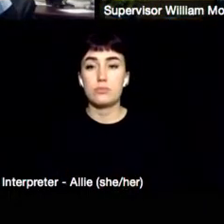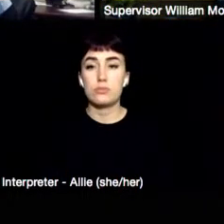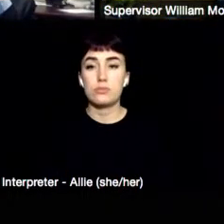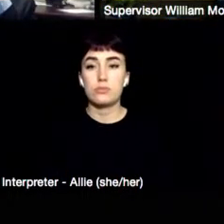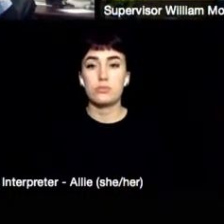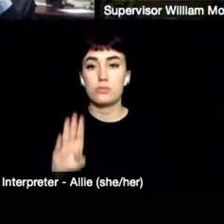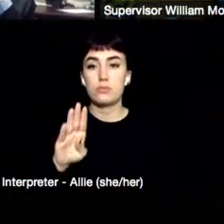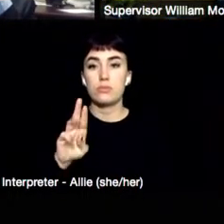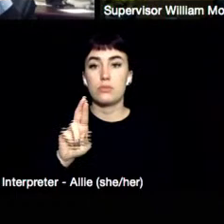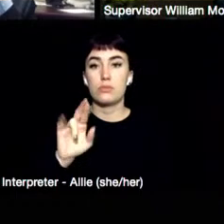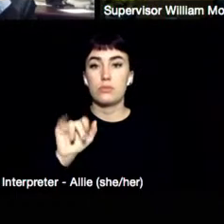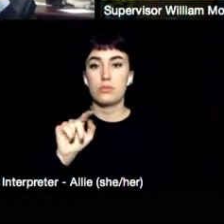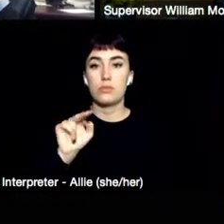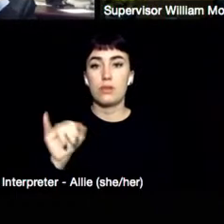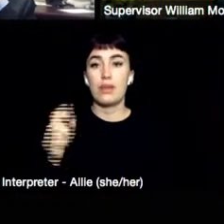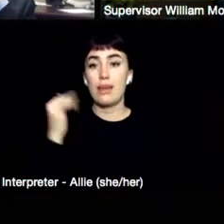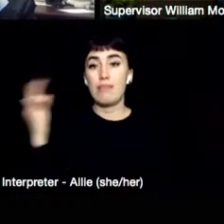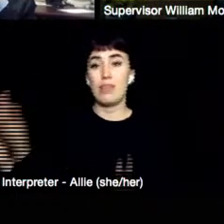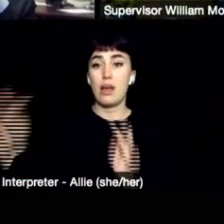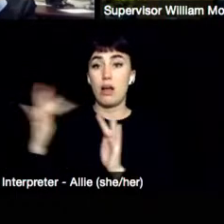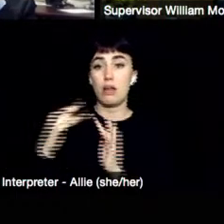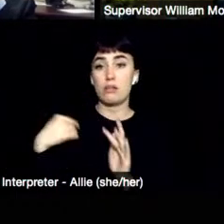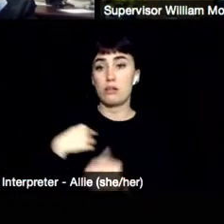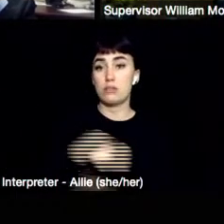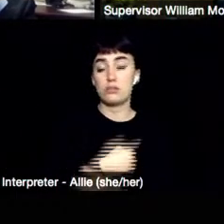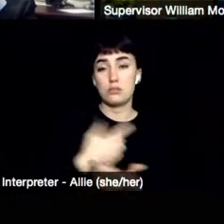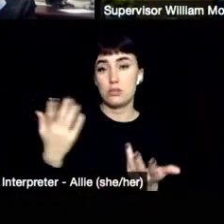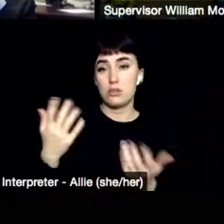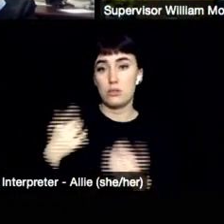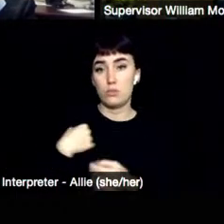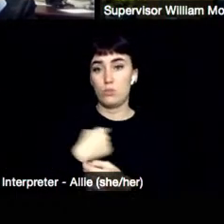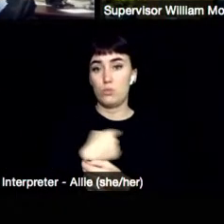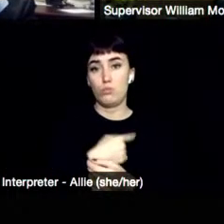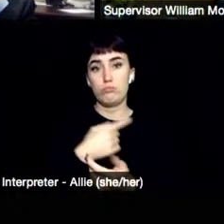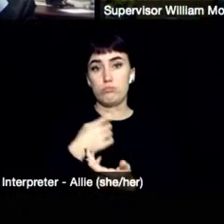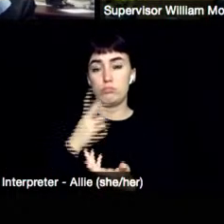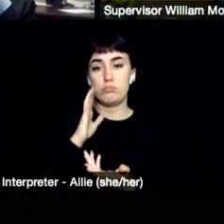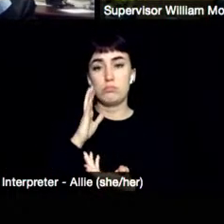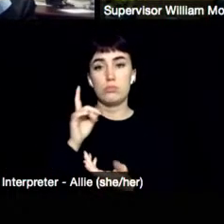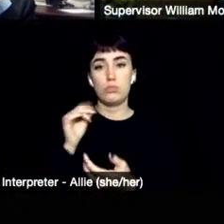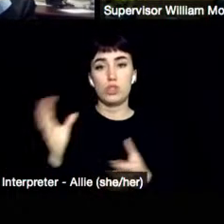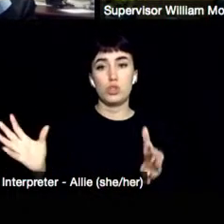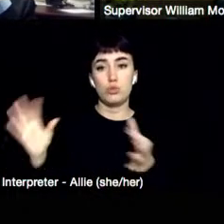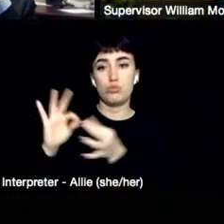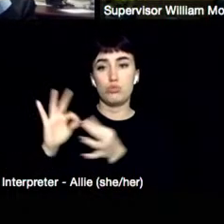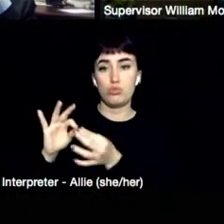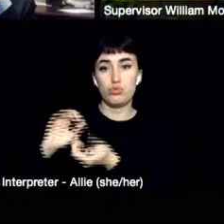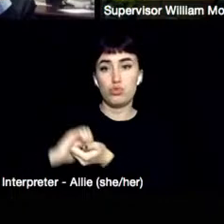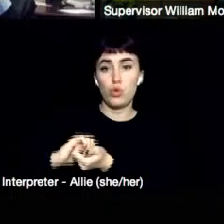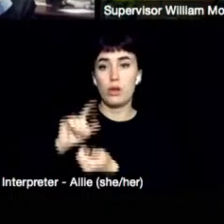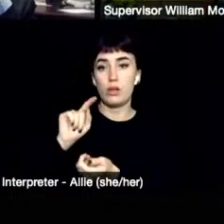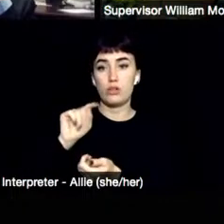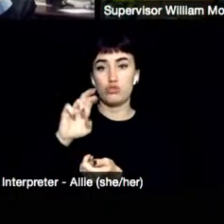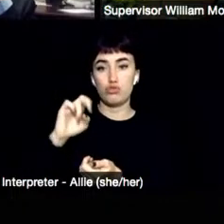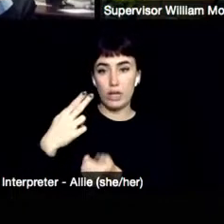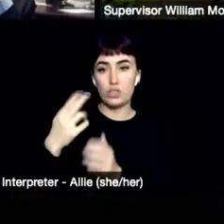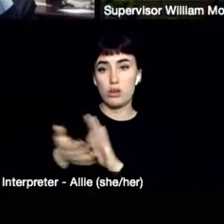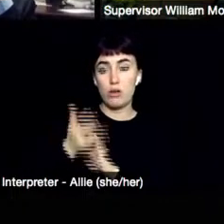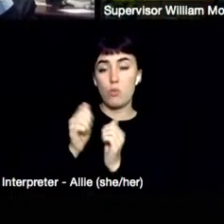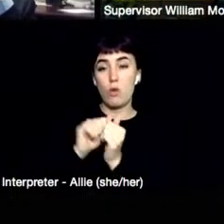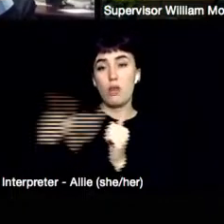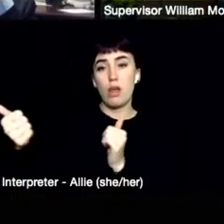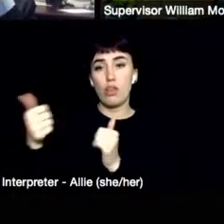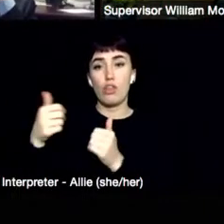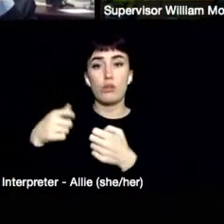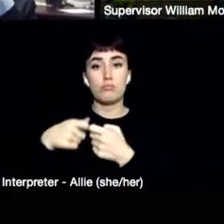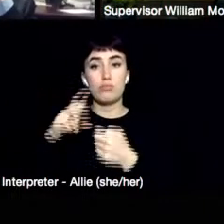Yeah, if they reach out to us, we do joint trench operations with other utilities all the